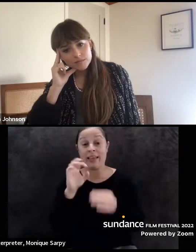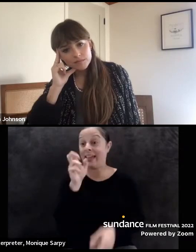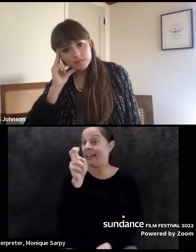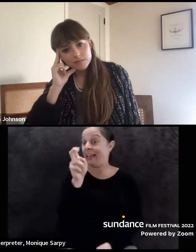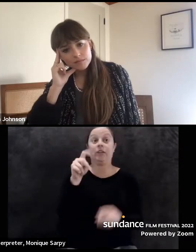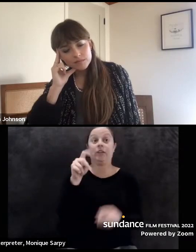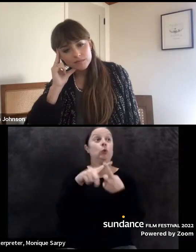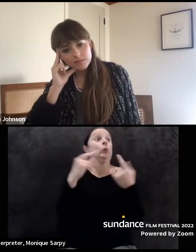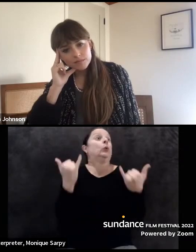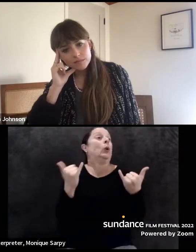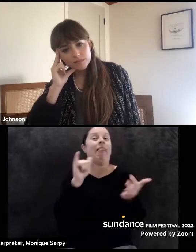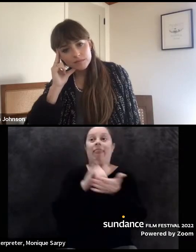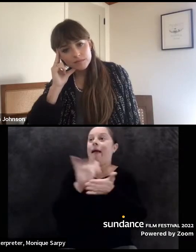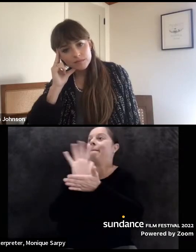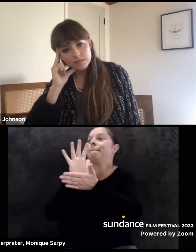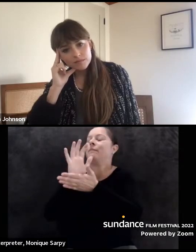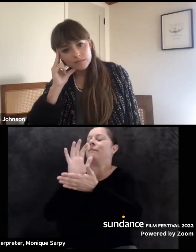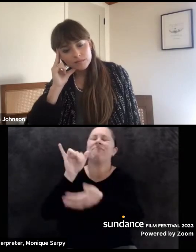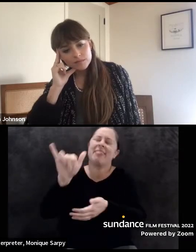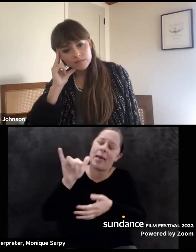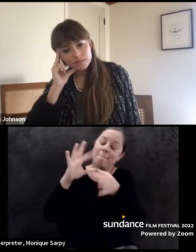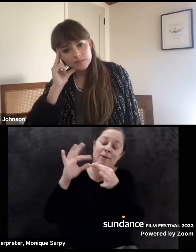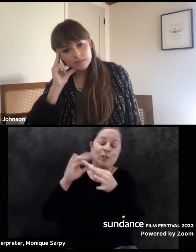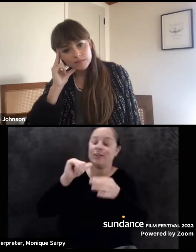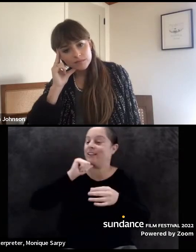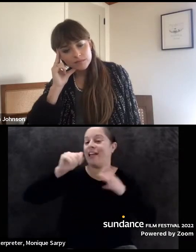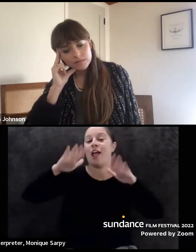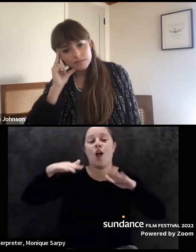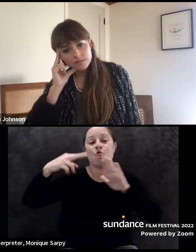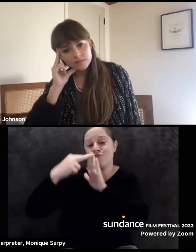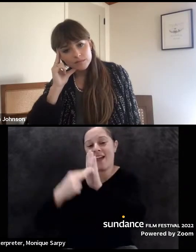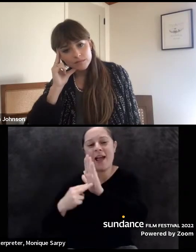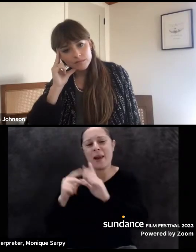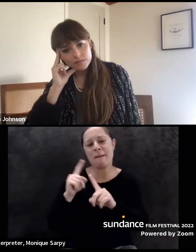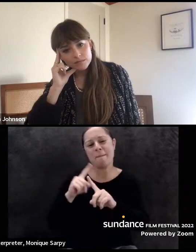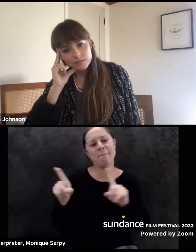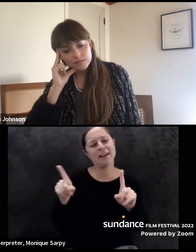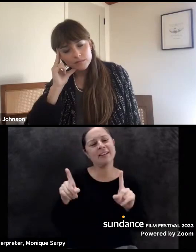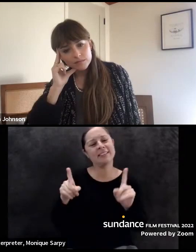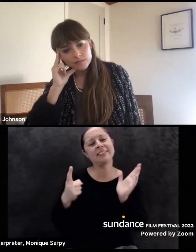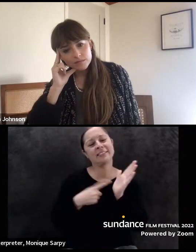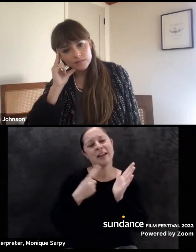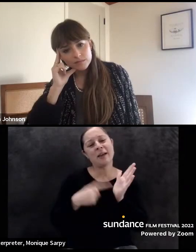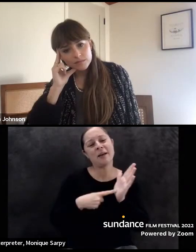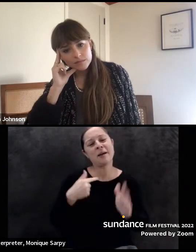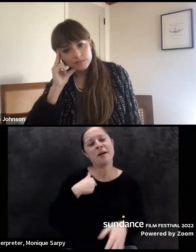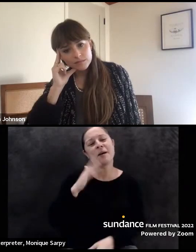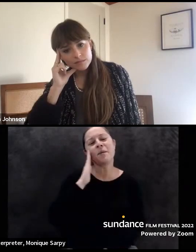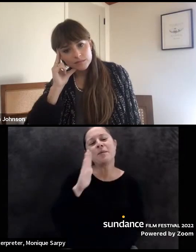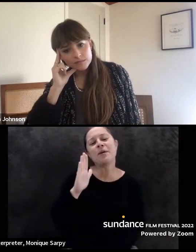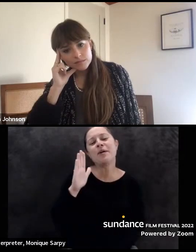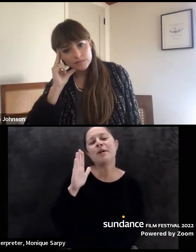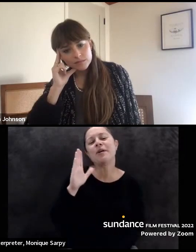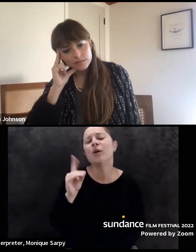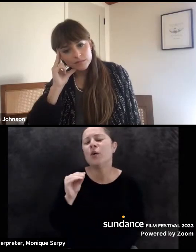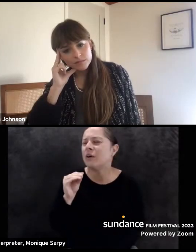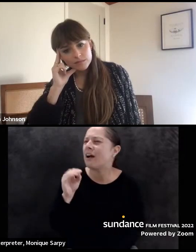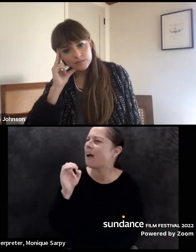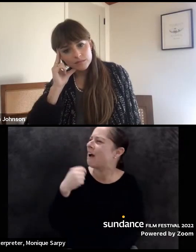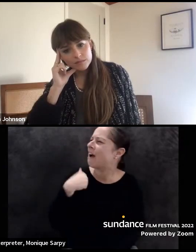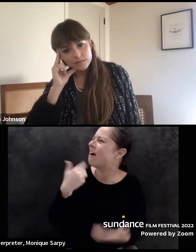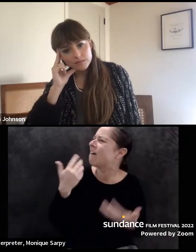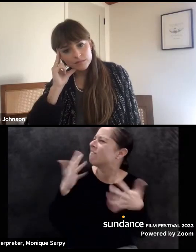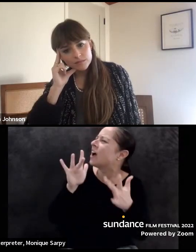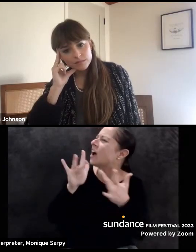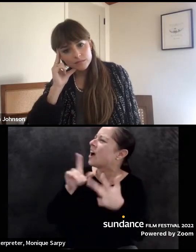still unread. But I just remember when I was like, sometimes I'll do this while I go to somebody's page. Have I ever contacted them or have they